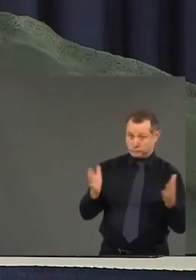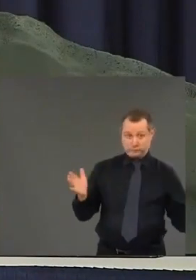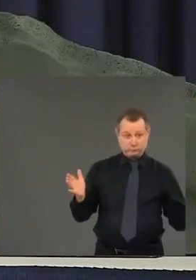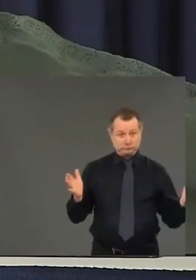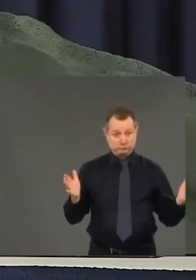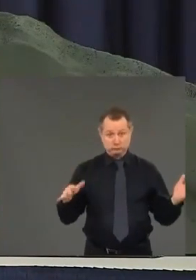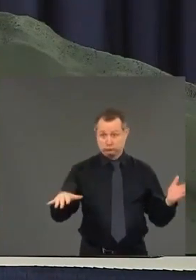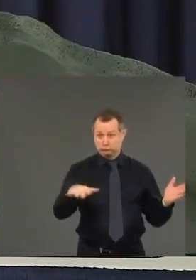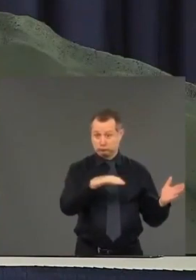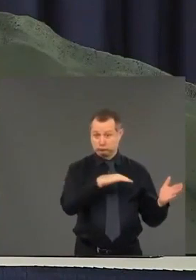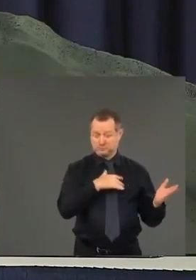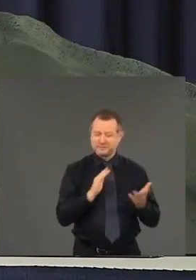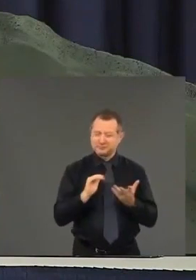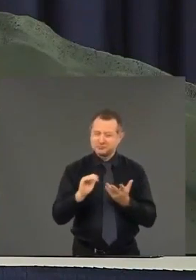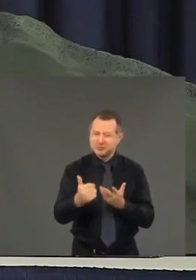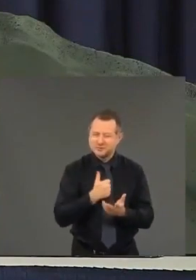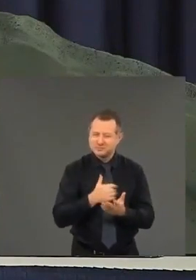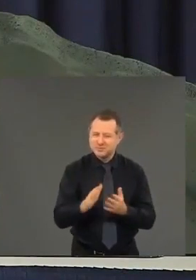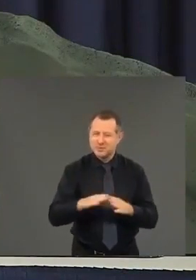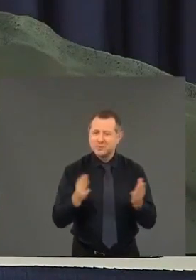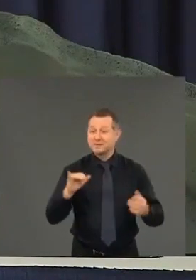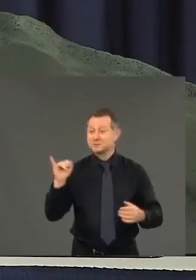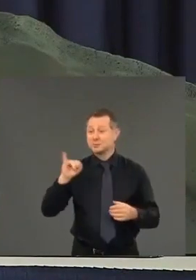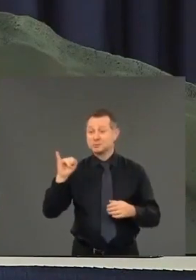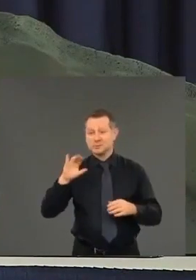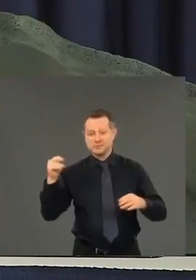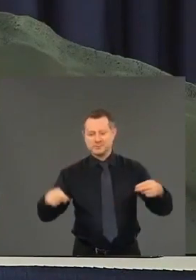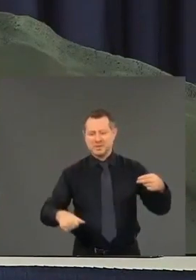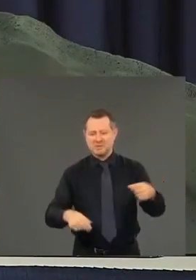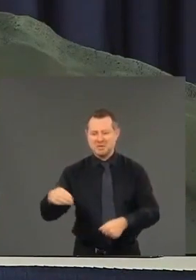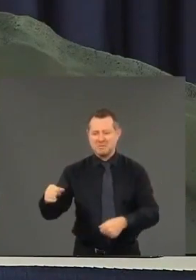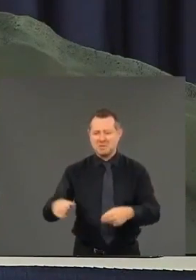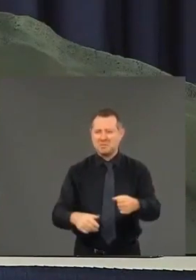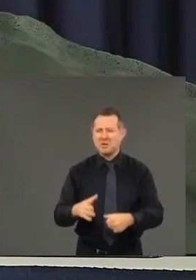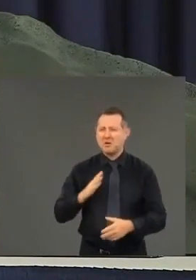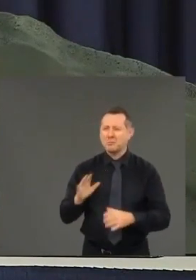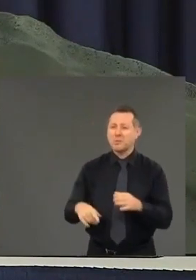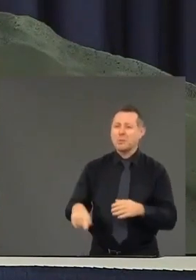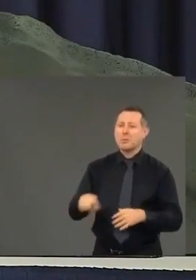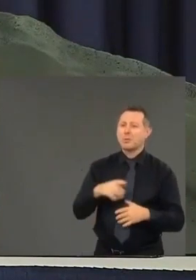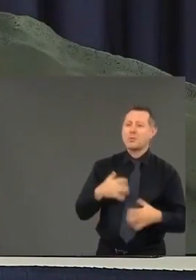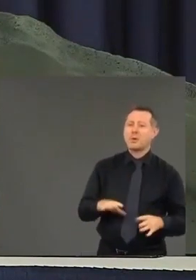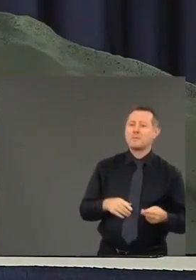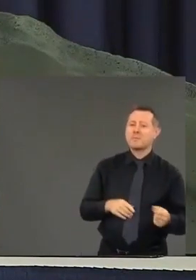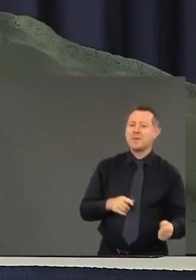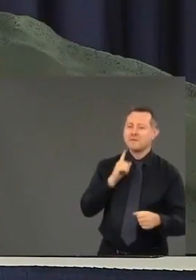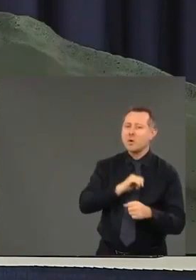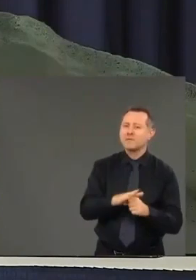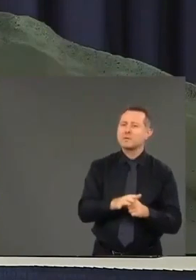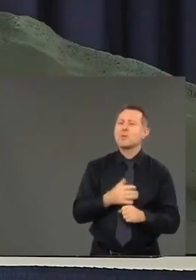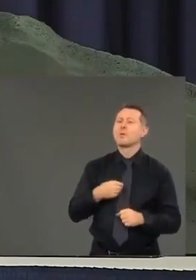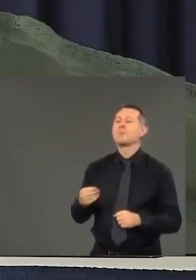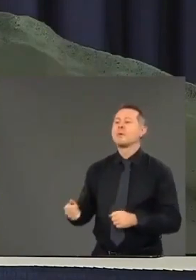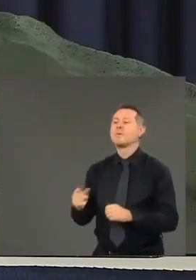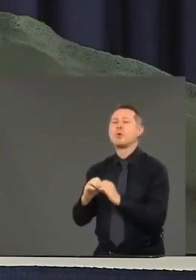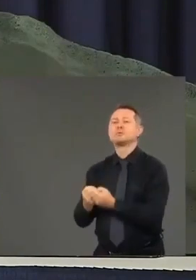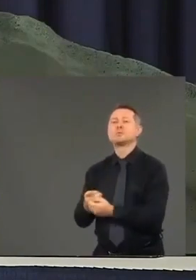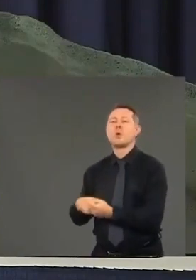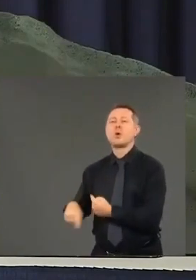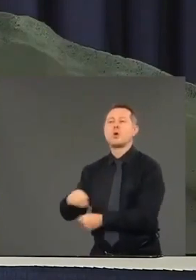you getting paid by the insurance companies who don't want to pay for the COVID testing? Do you take money from the